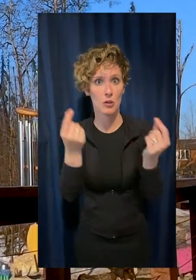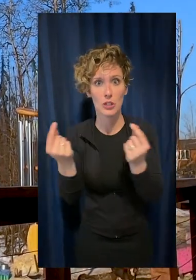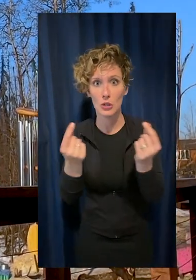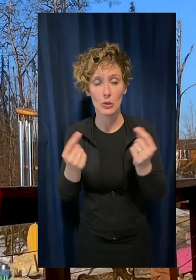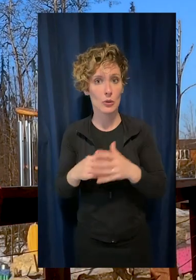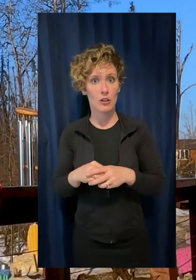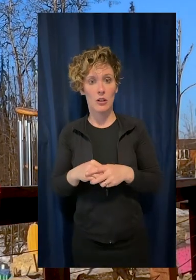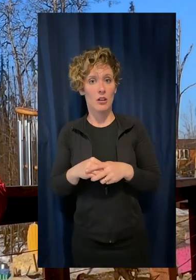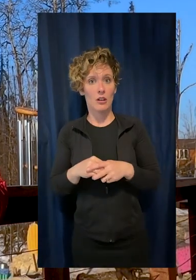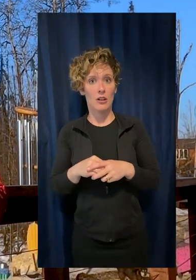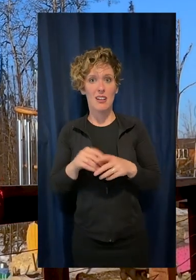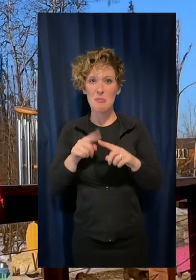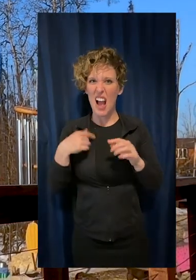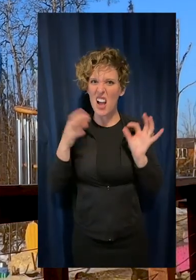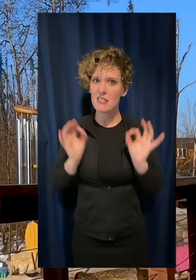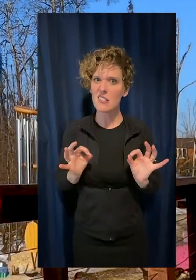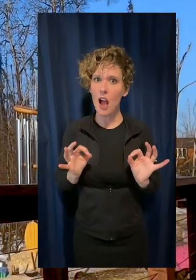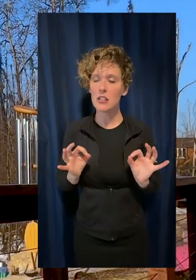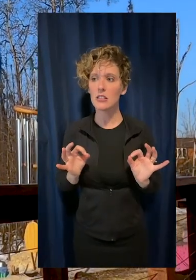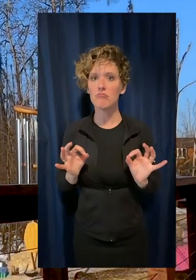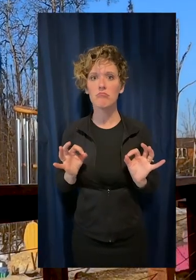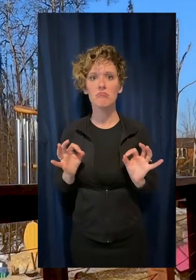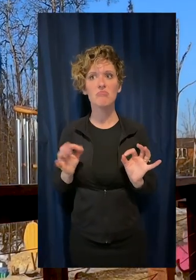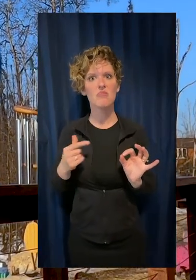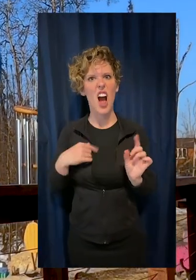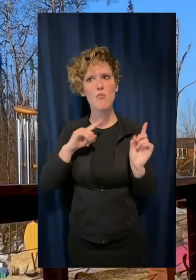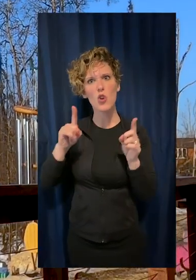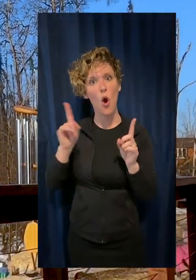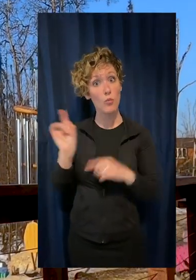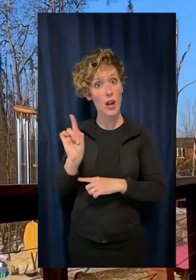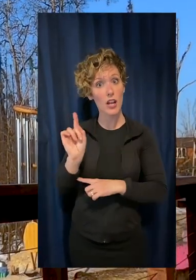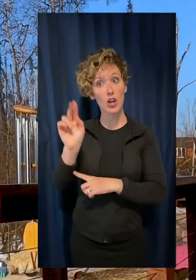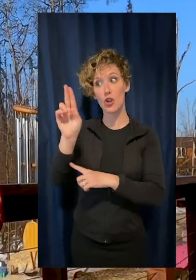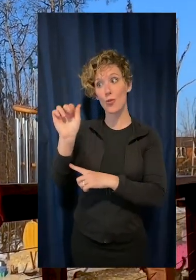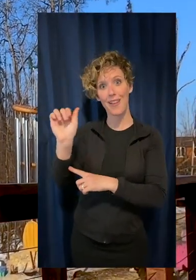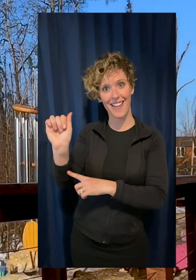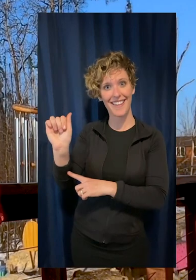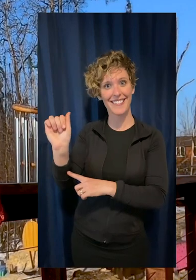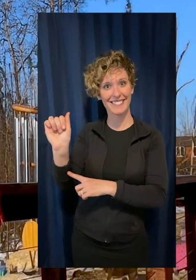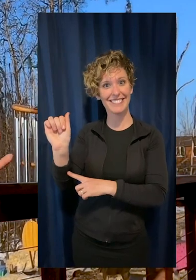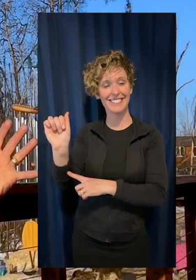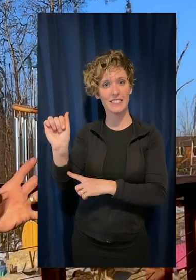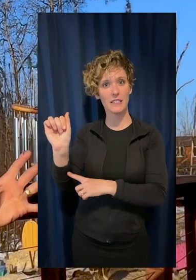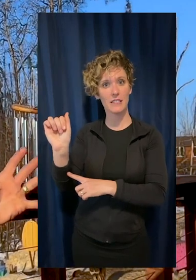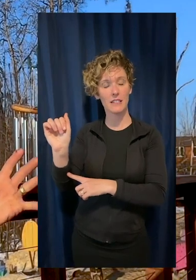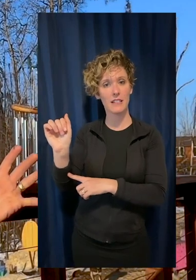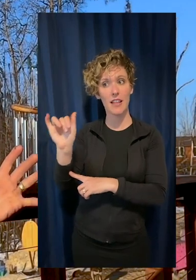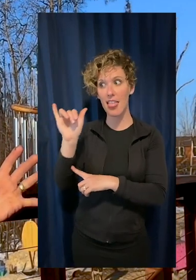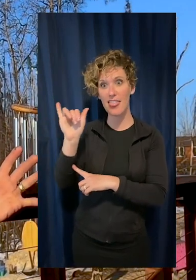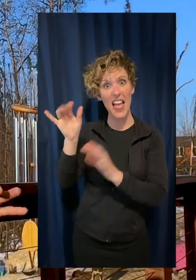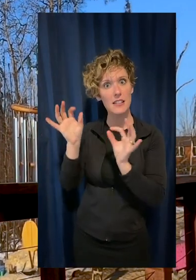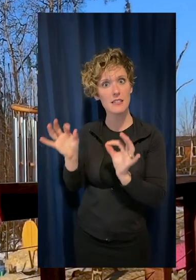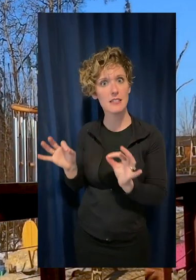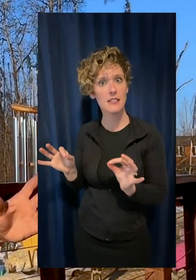of stubbornness to choose the University of Alaska Fairbanks, it opened so many